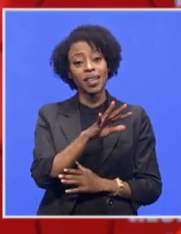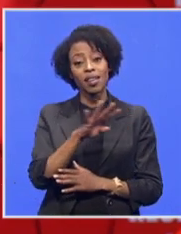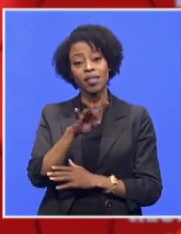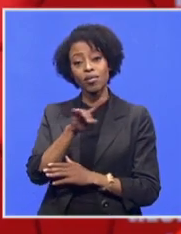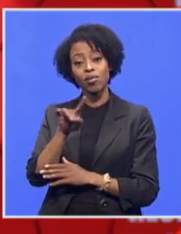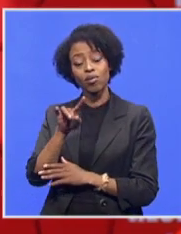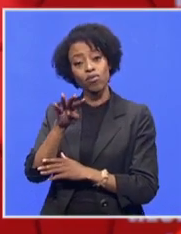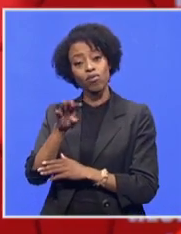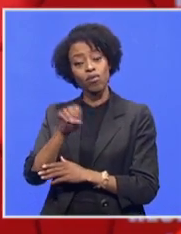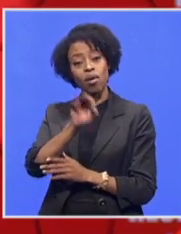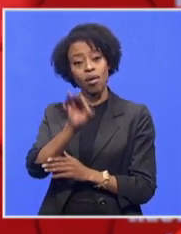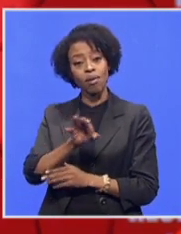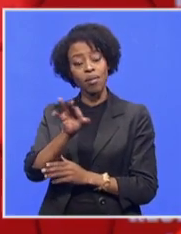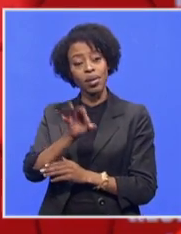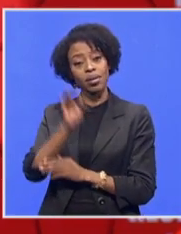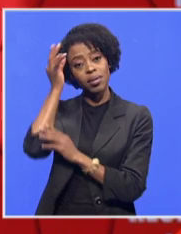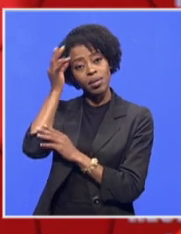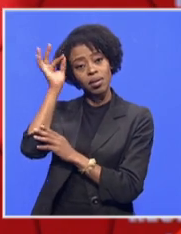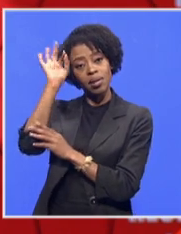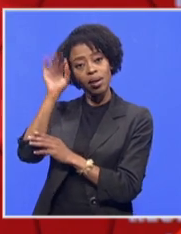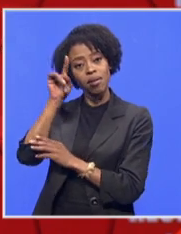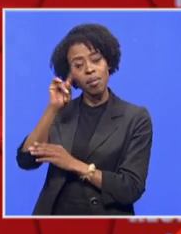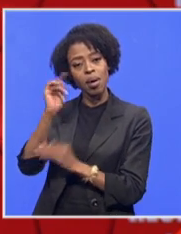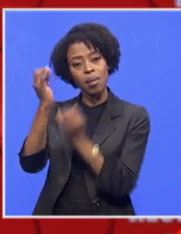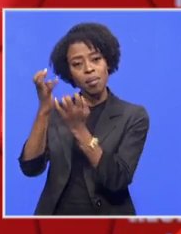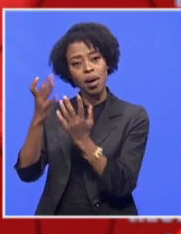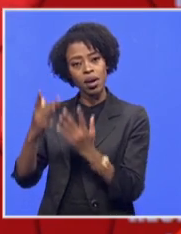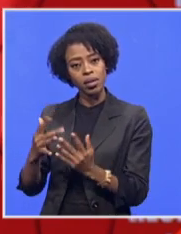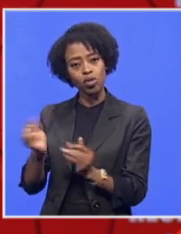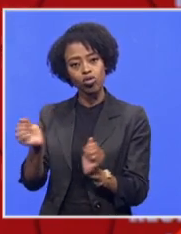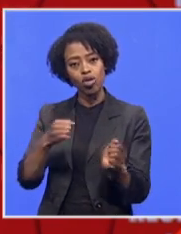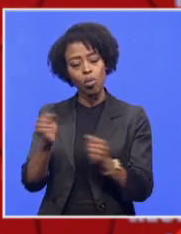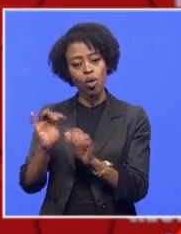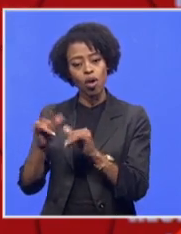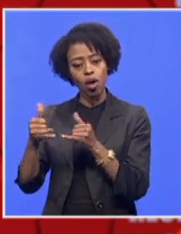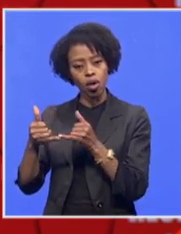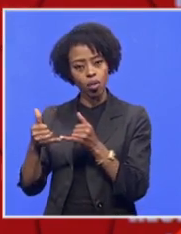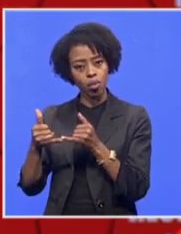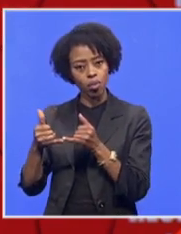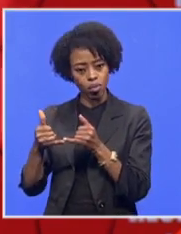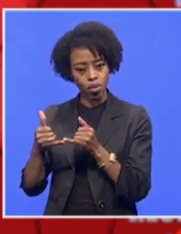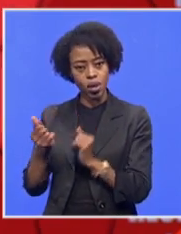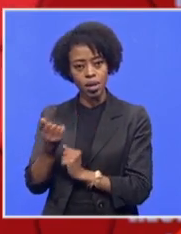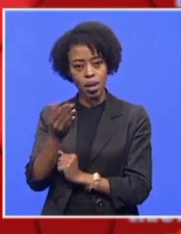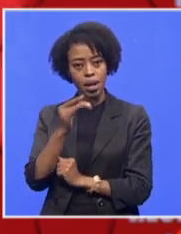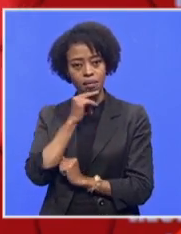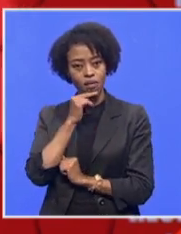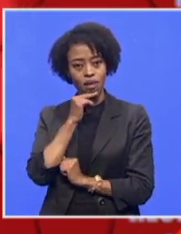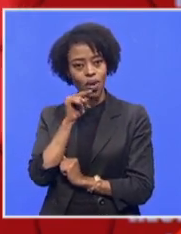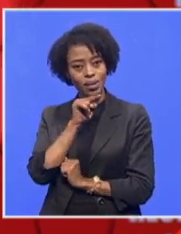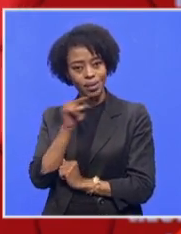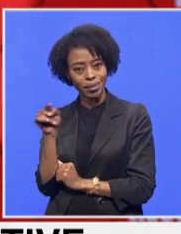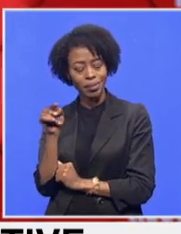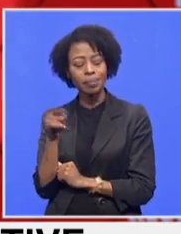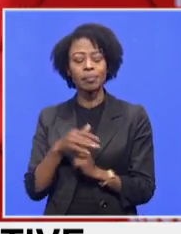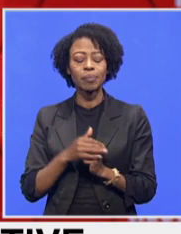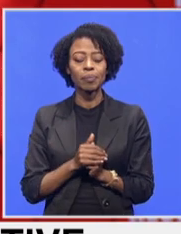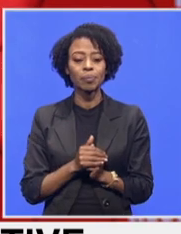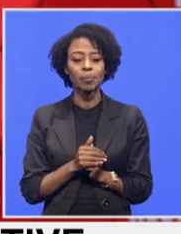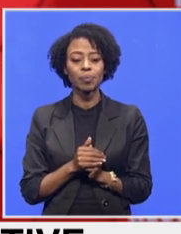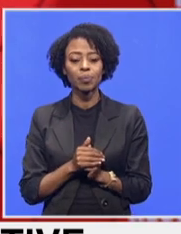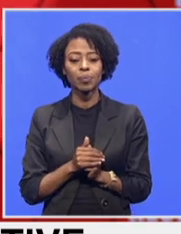35% and 40% of the government procurement budget corruption and tender fraud.